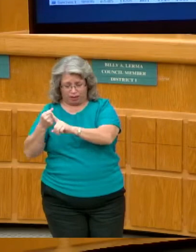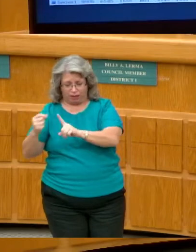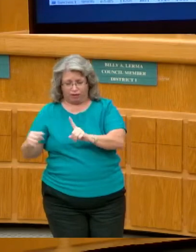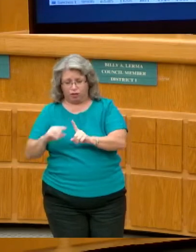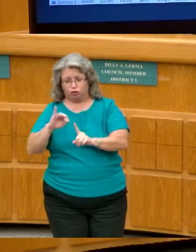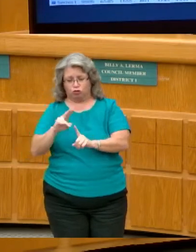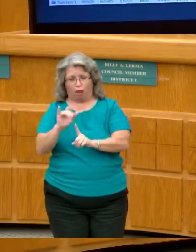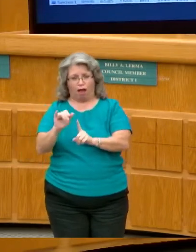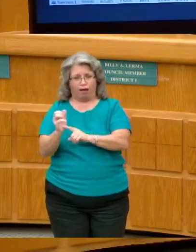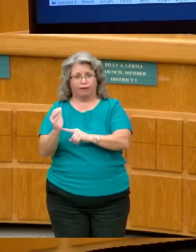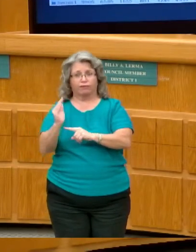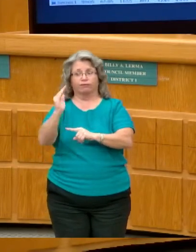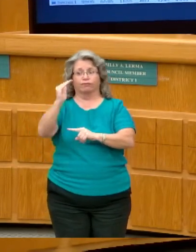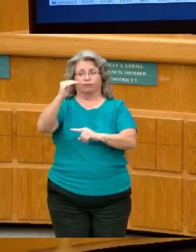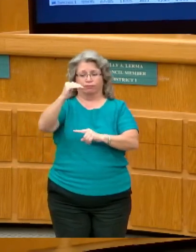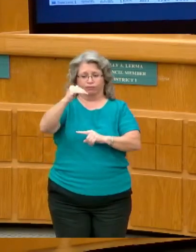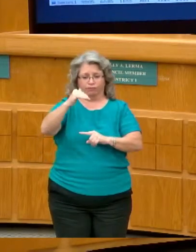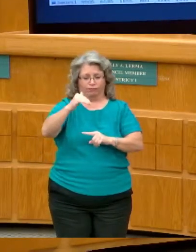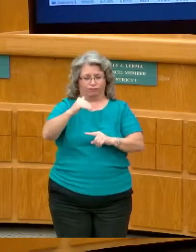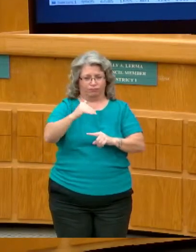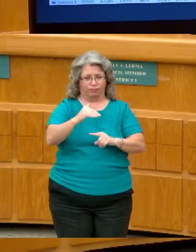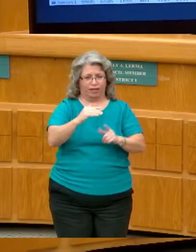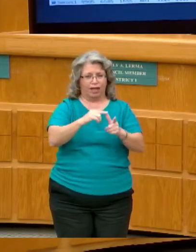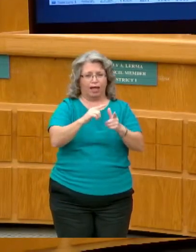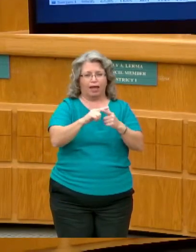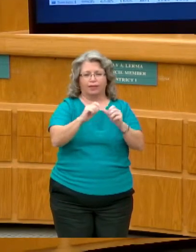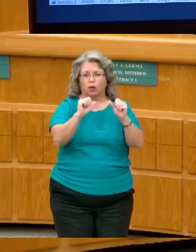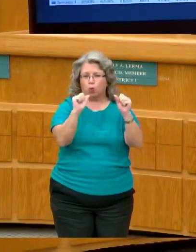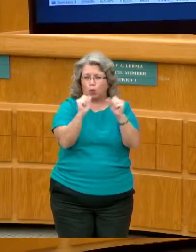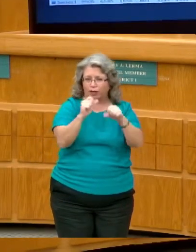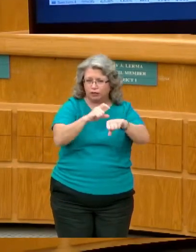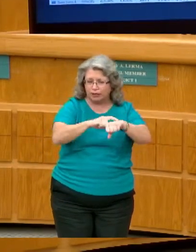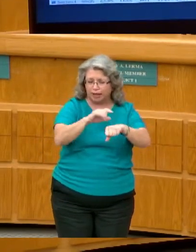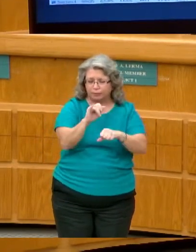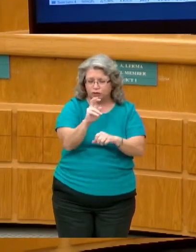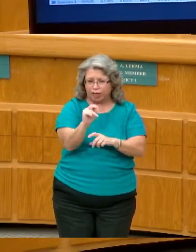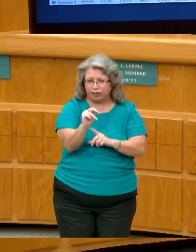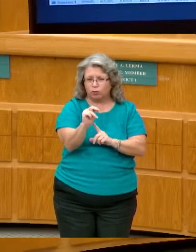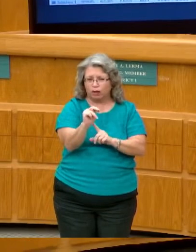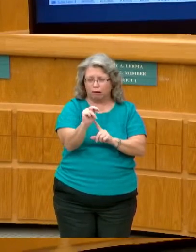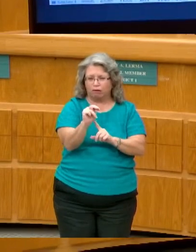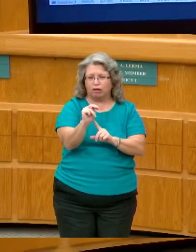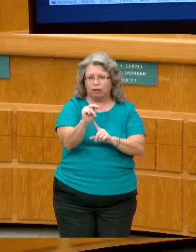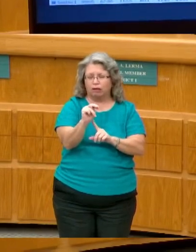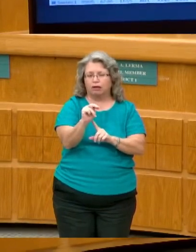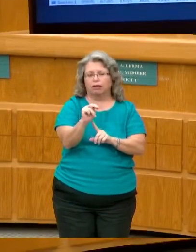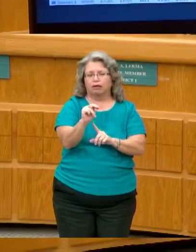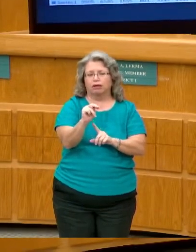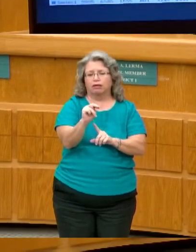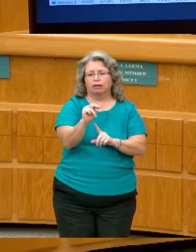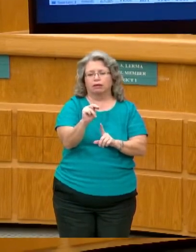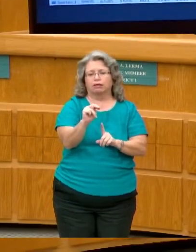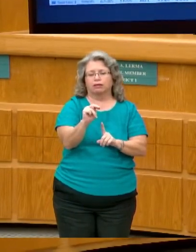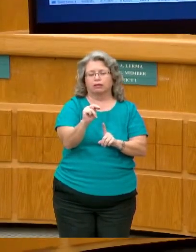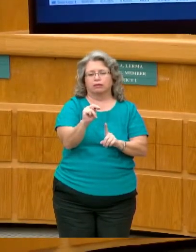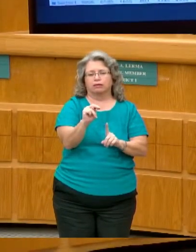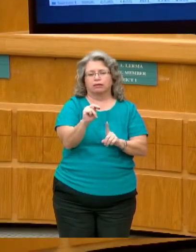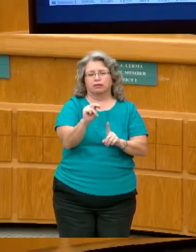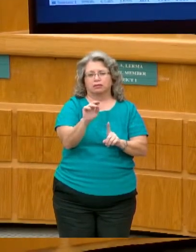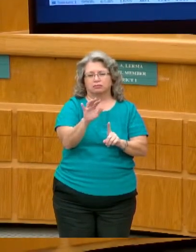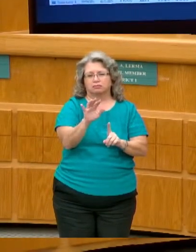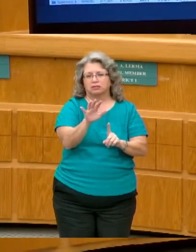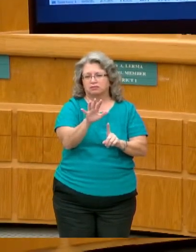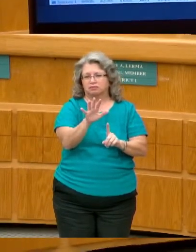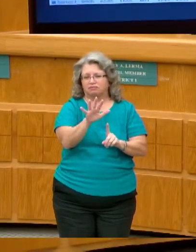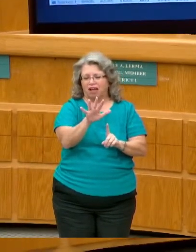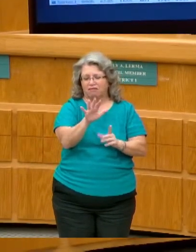was the winter wave that was in January, and that was around 5,500 cases. And then you saw the third wave, which we all